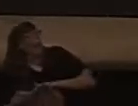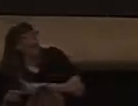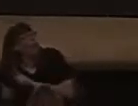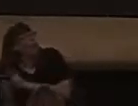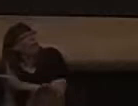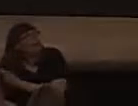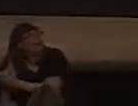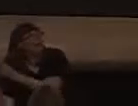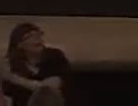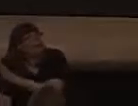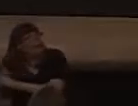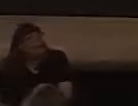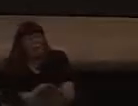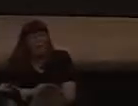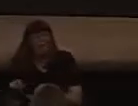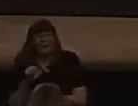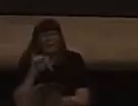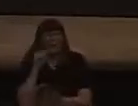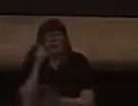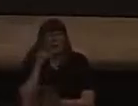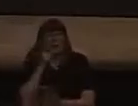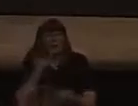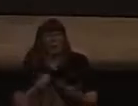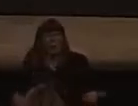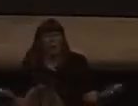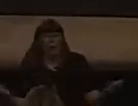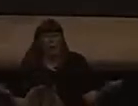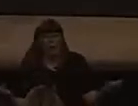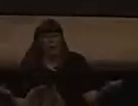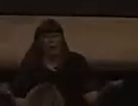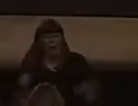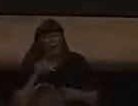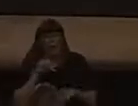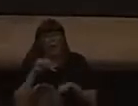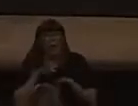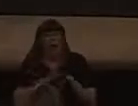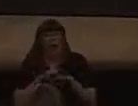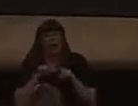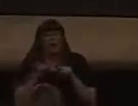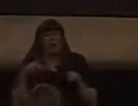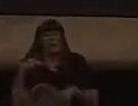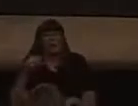bumping into everything, and they don't even see you. They are on a different path,